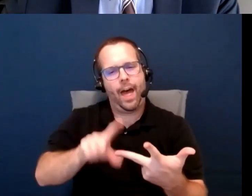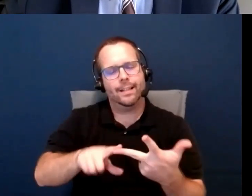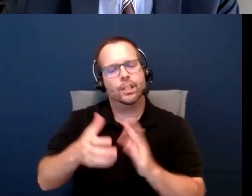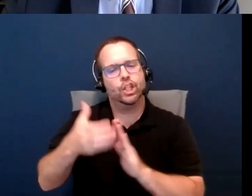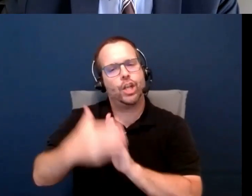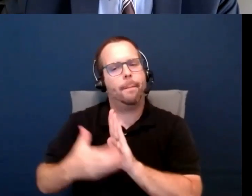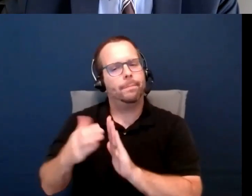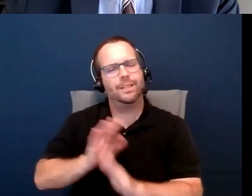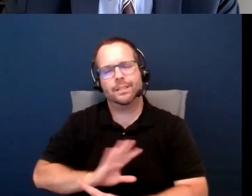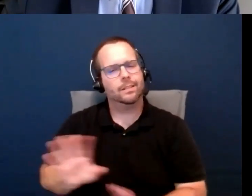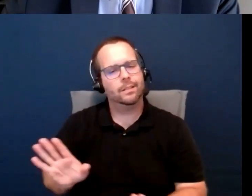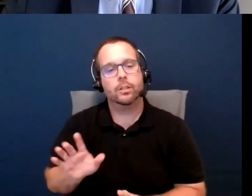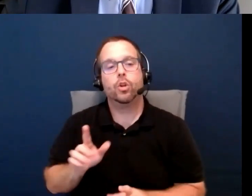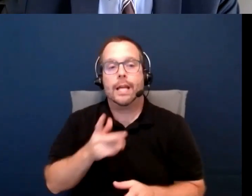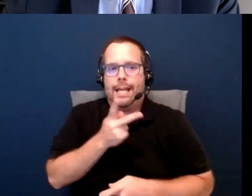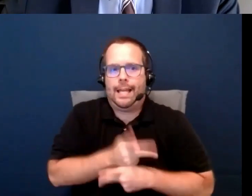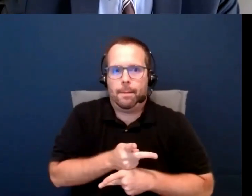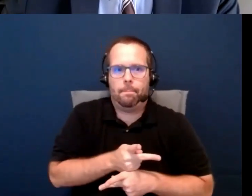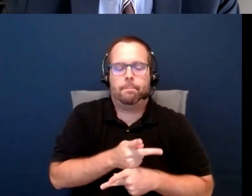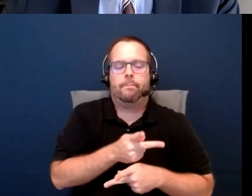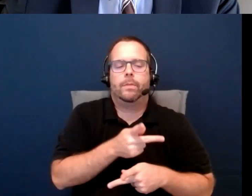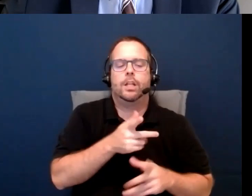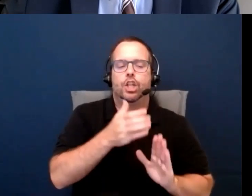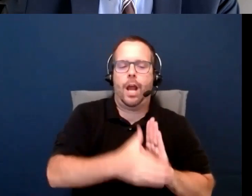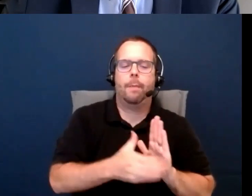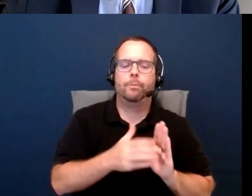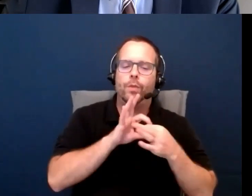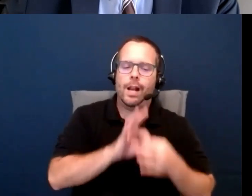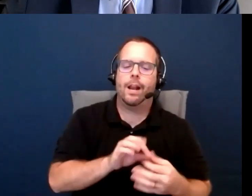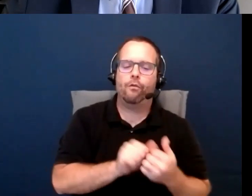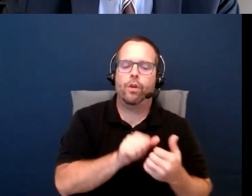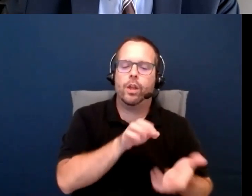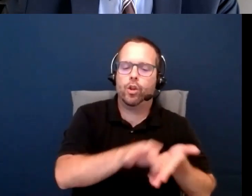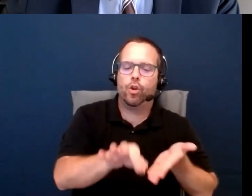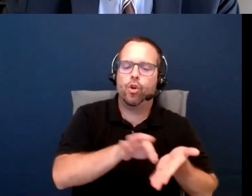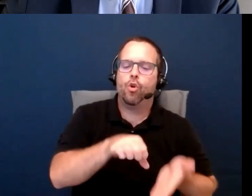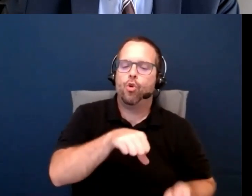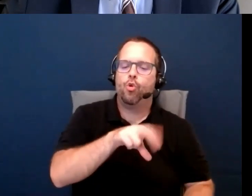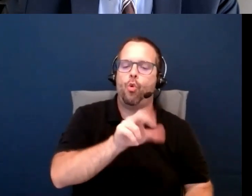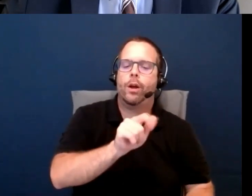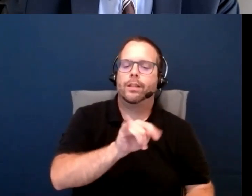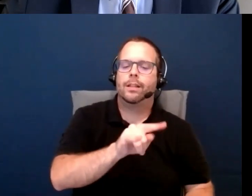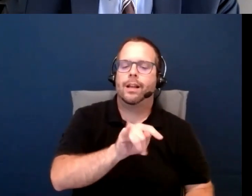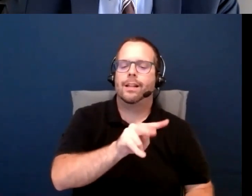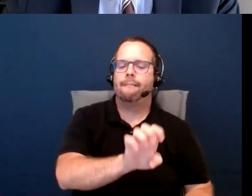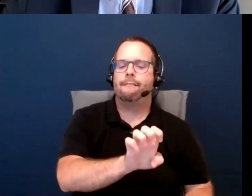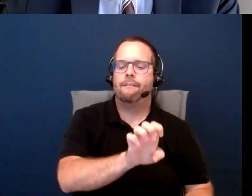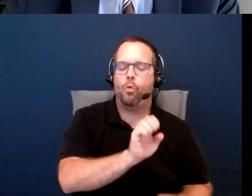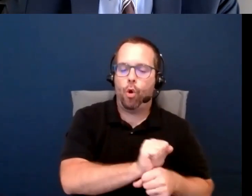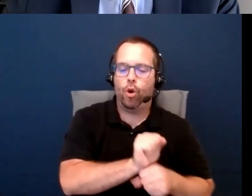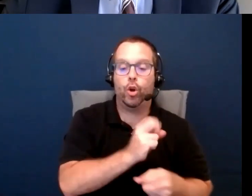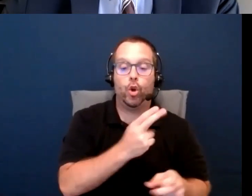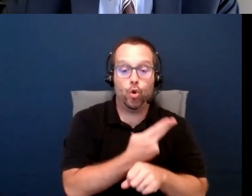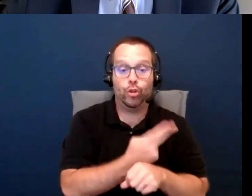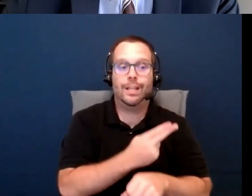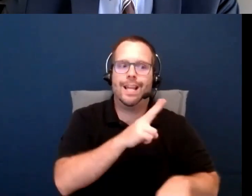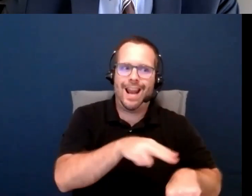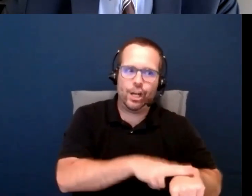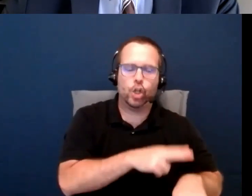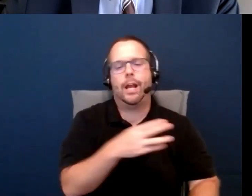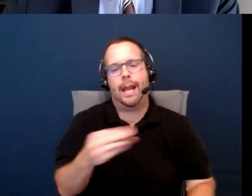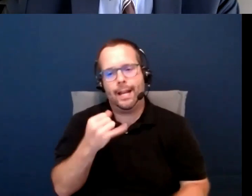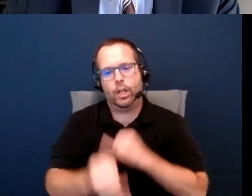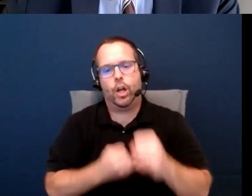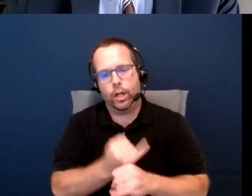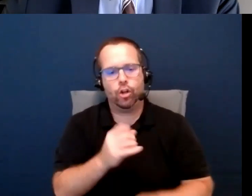chapter that is doing the quantitative work using the international and national data sets that are